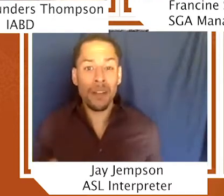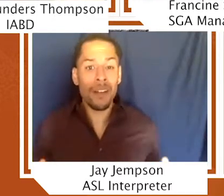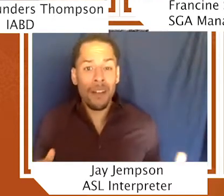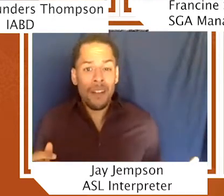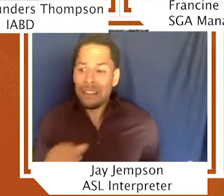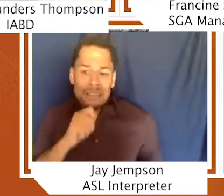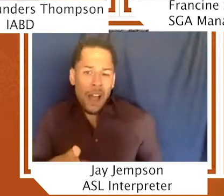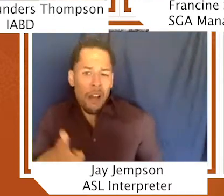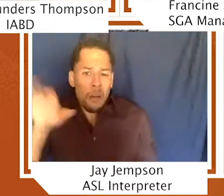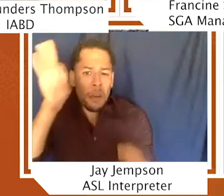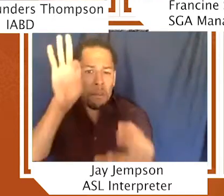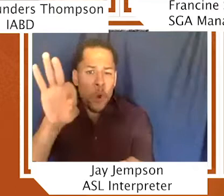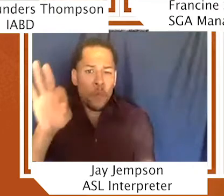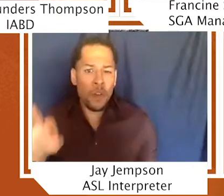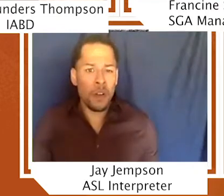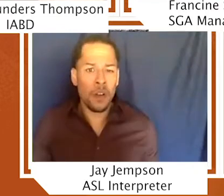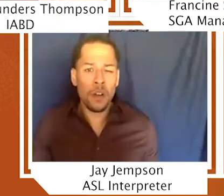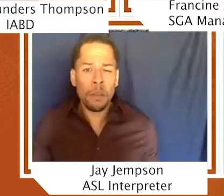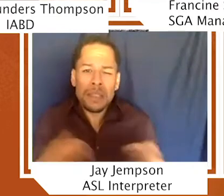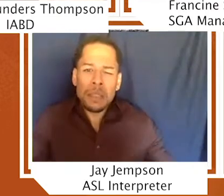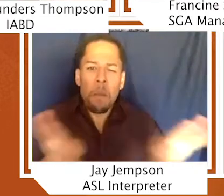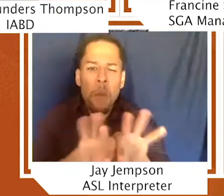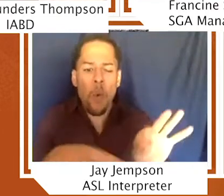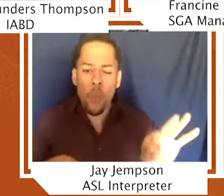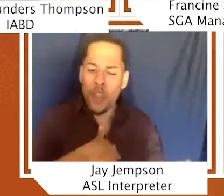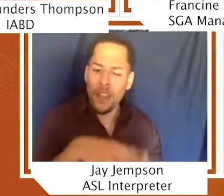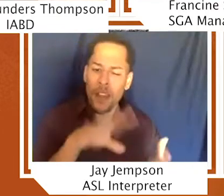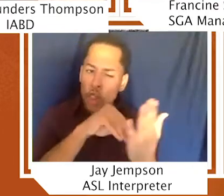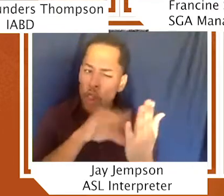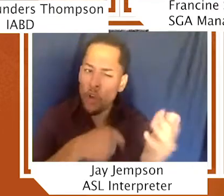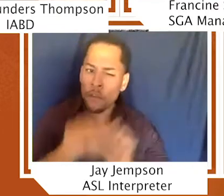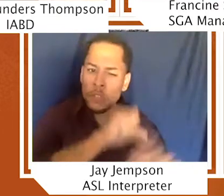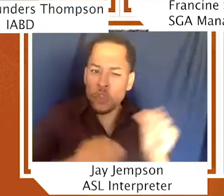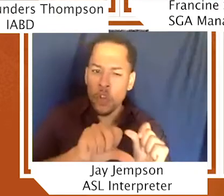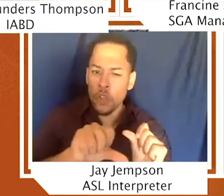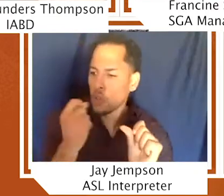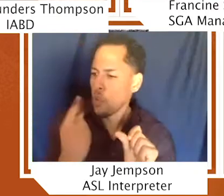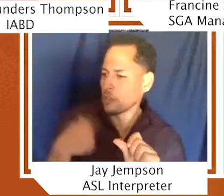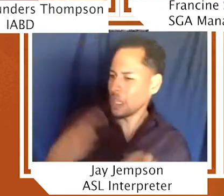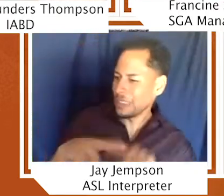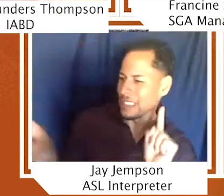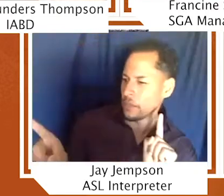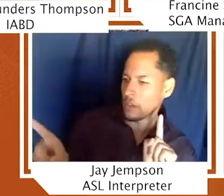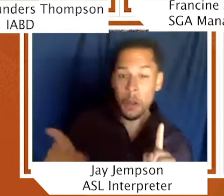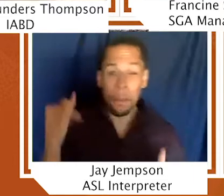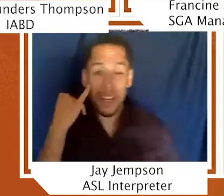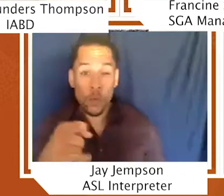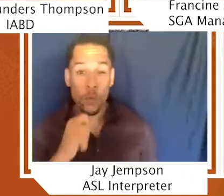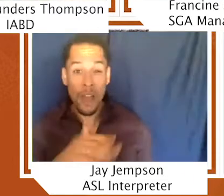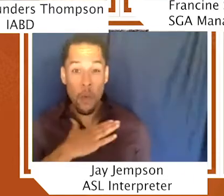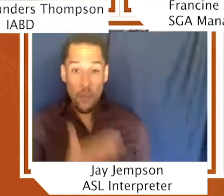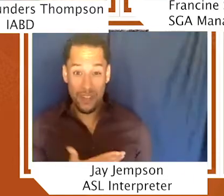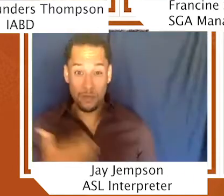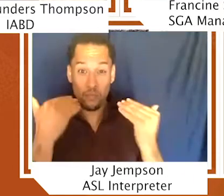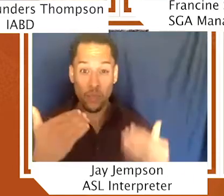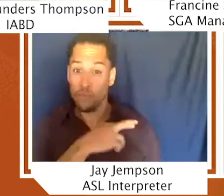another and understand our differences and figure it out. But if you are not willing to take the risk, then it